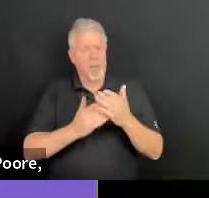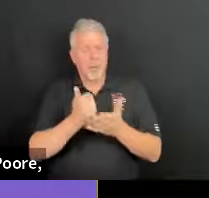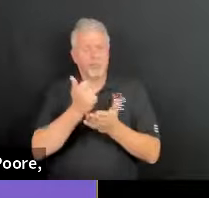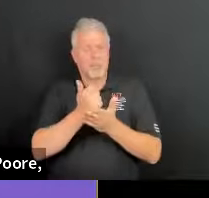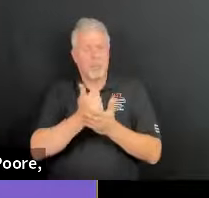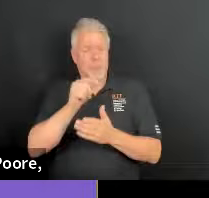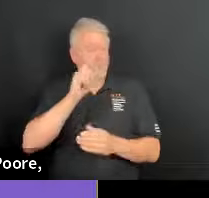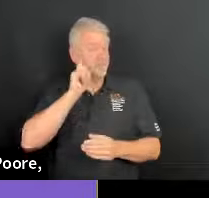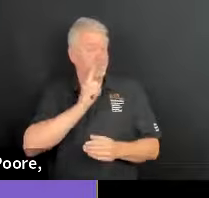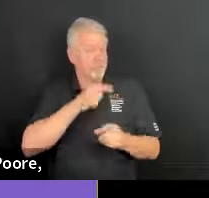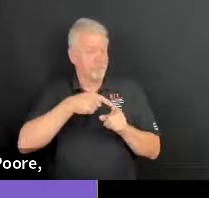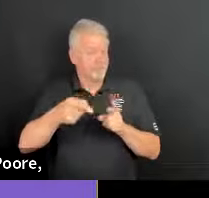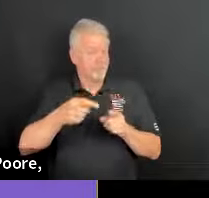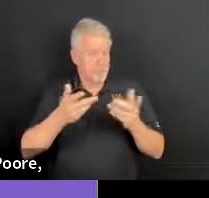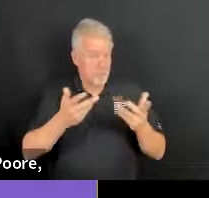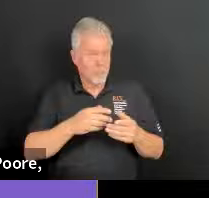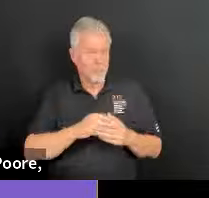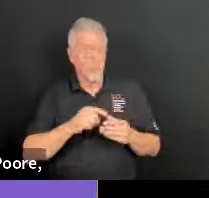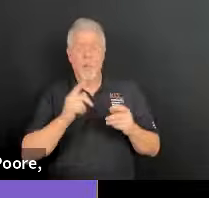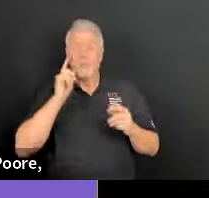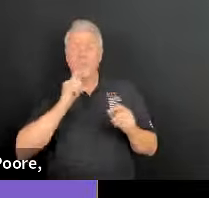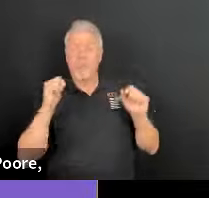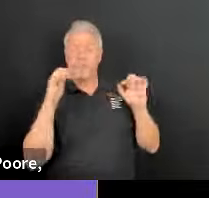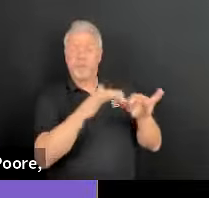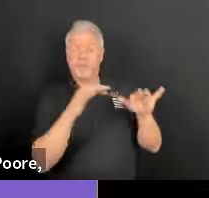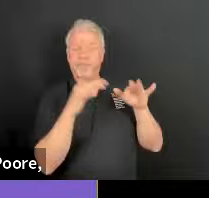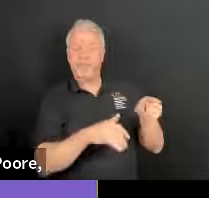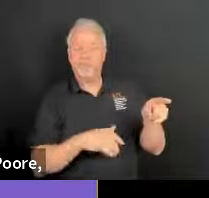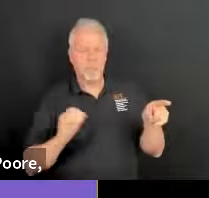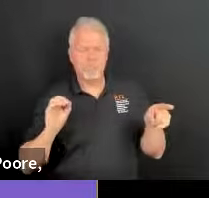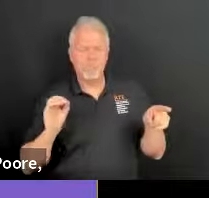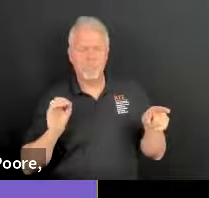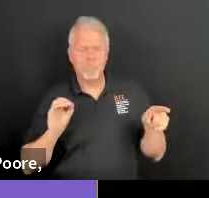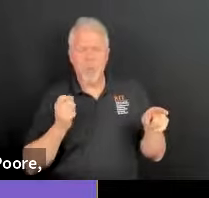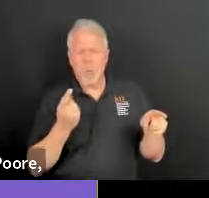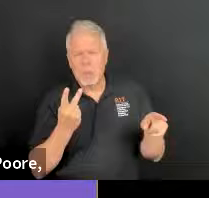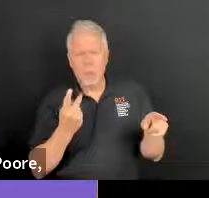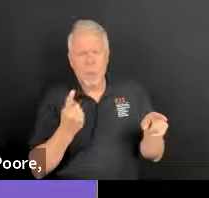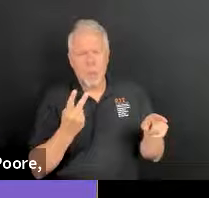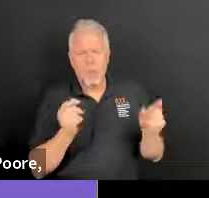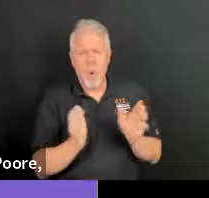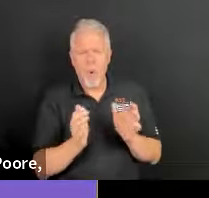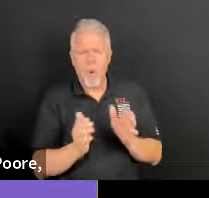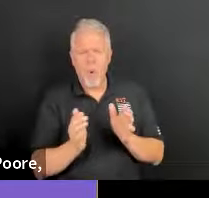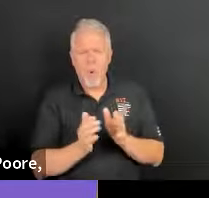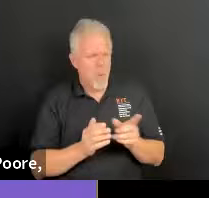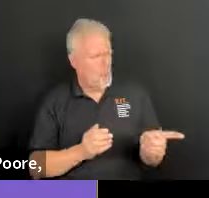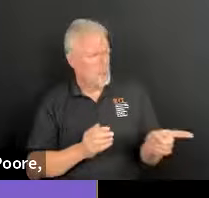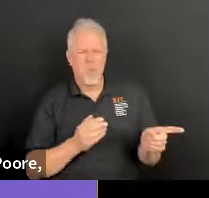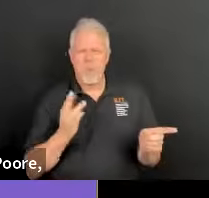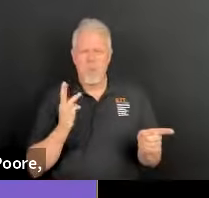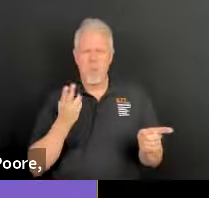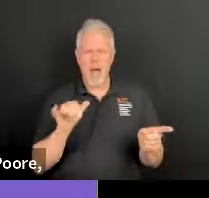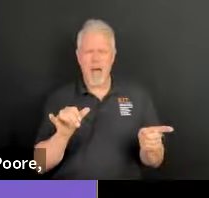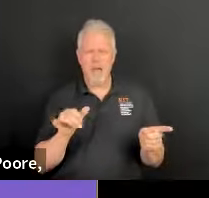want to hold that stigma that others are looking at them. Again, talking about treatment for deaf individuals, it's a